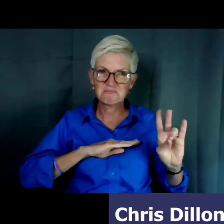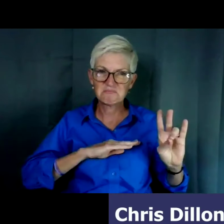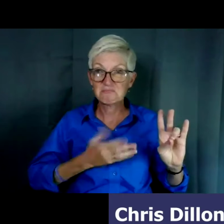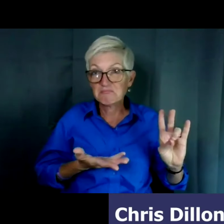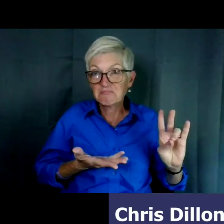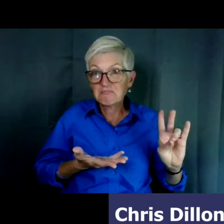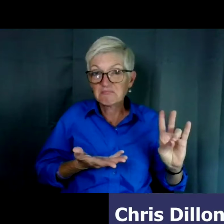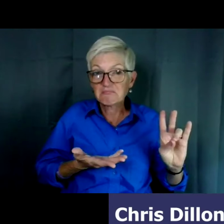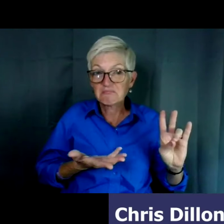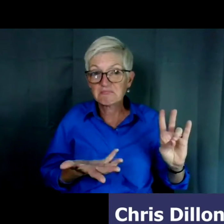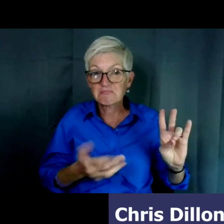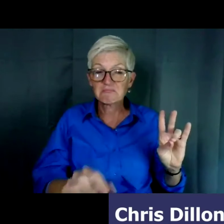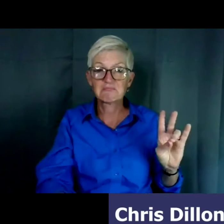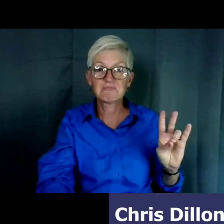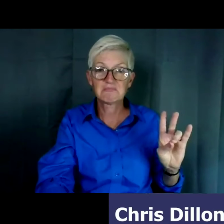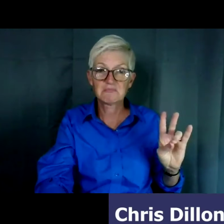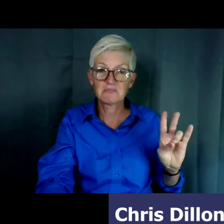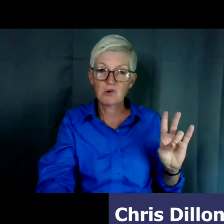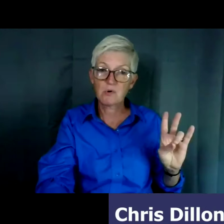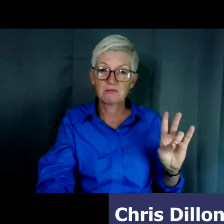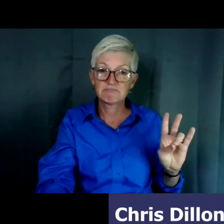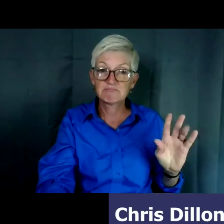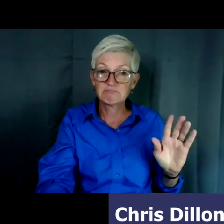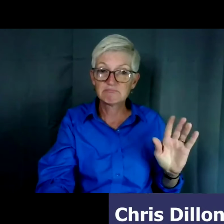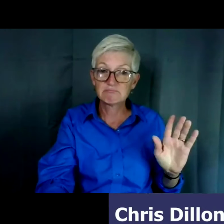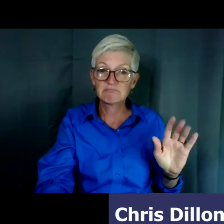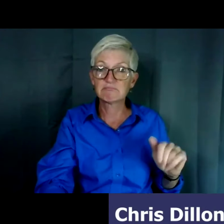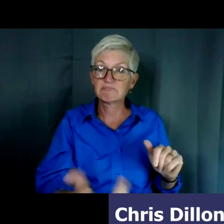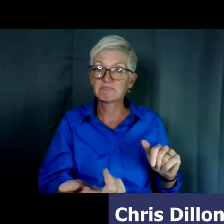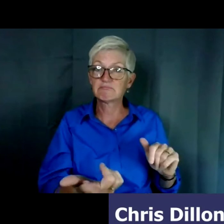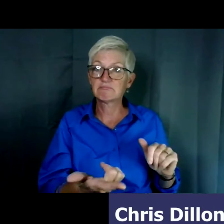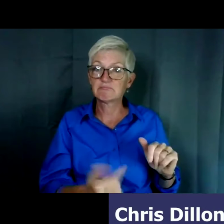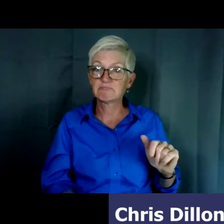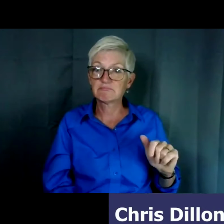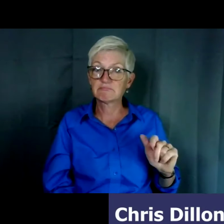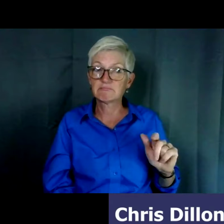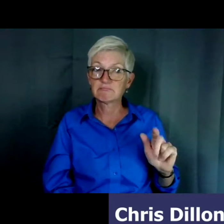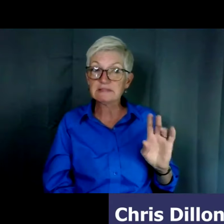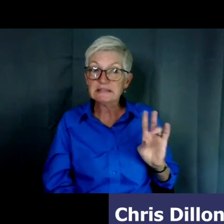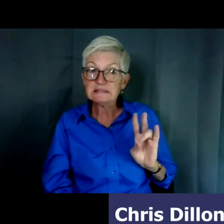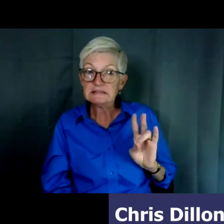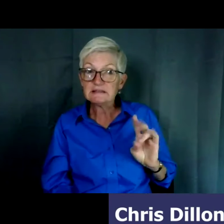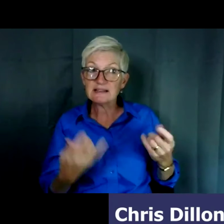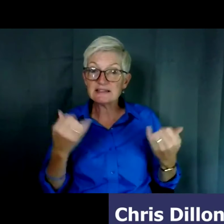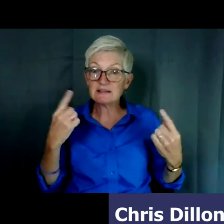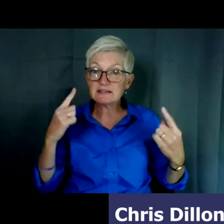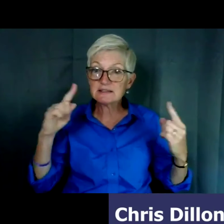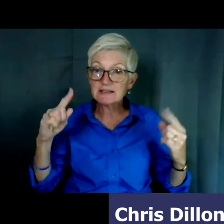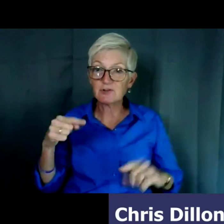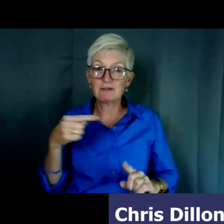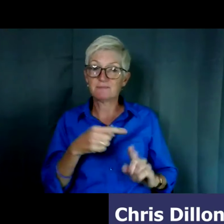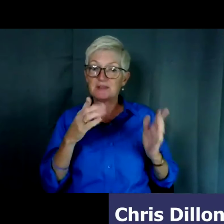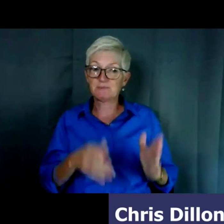or are we good at doing these and they can still be successful? And what she is proving right now,